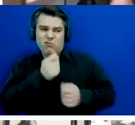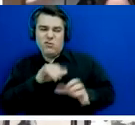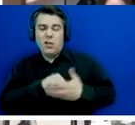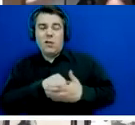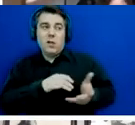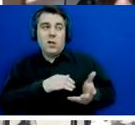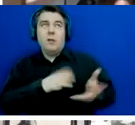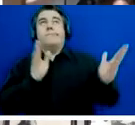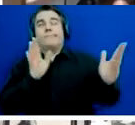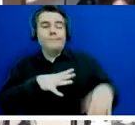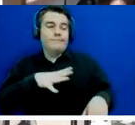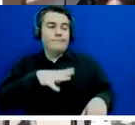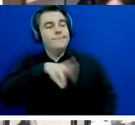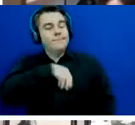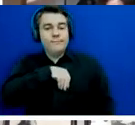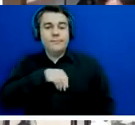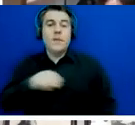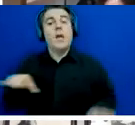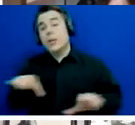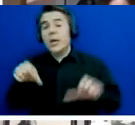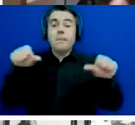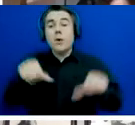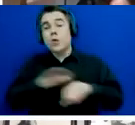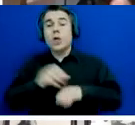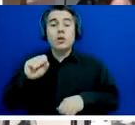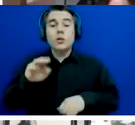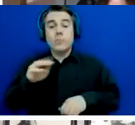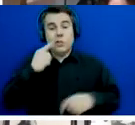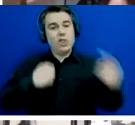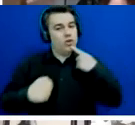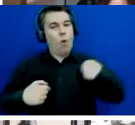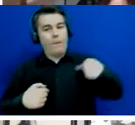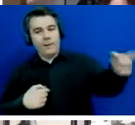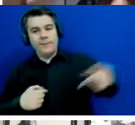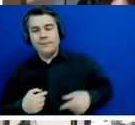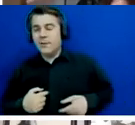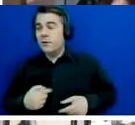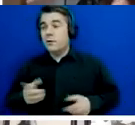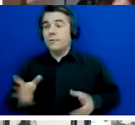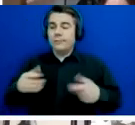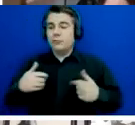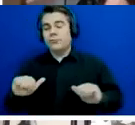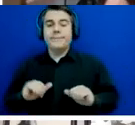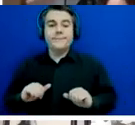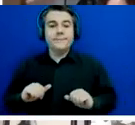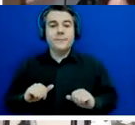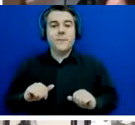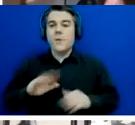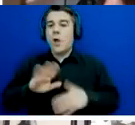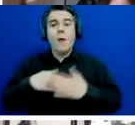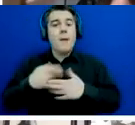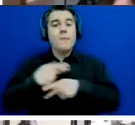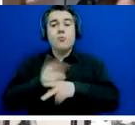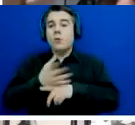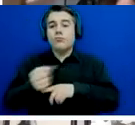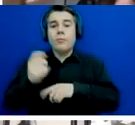okay. I did a little post on social media about it because she told me to with my products, and all my products were gone that day,